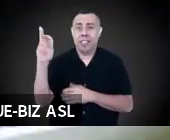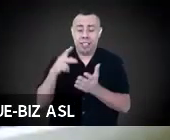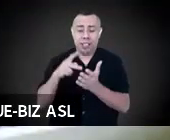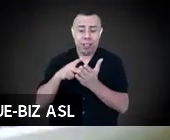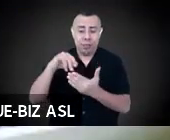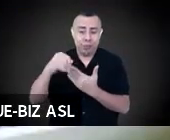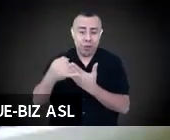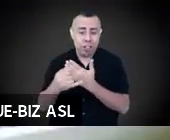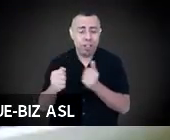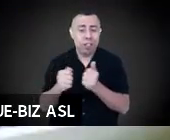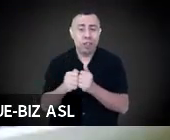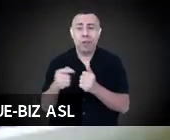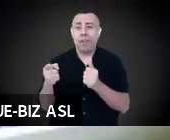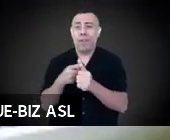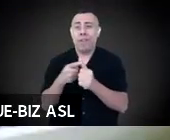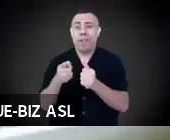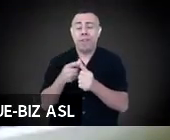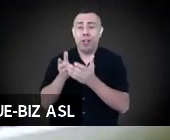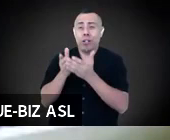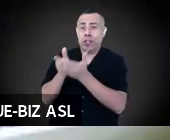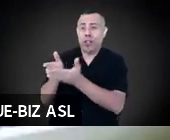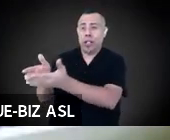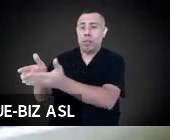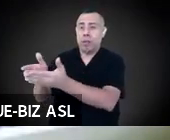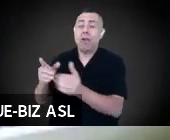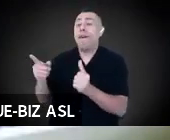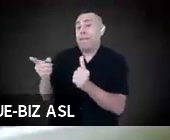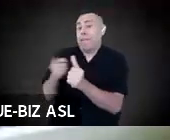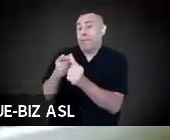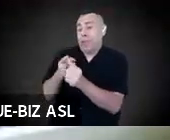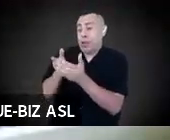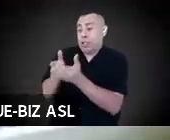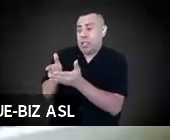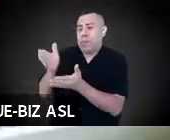ship. Documented ship arriving,